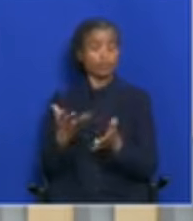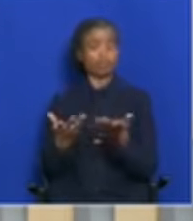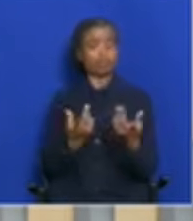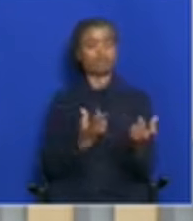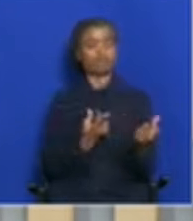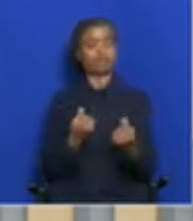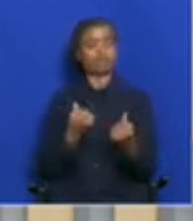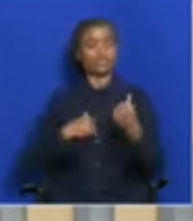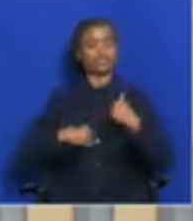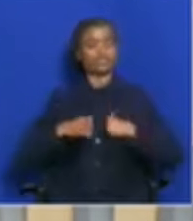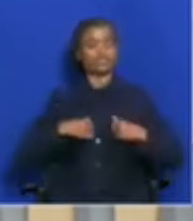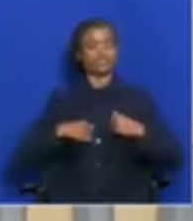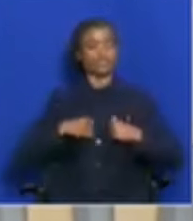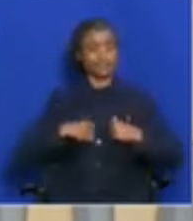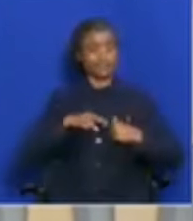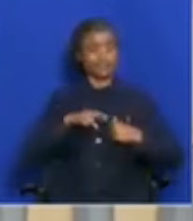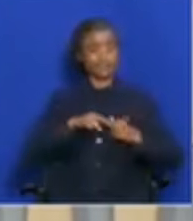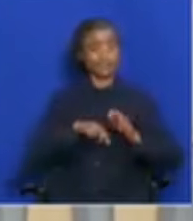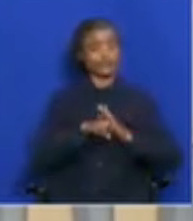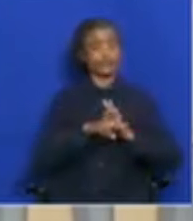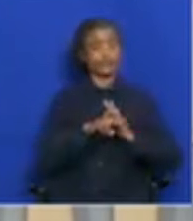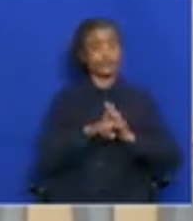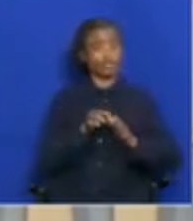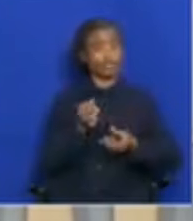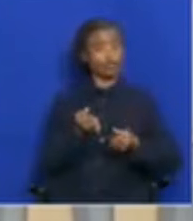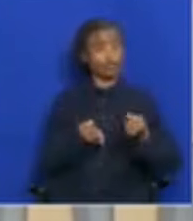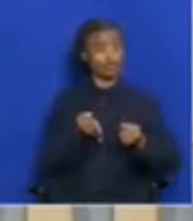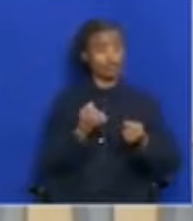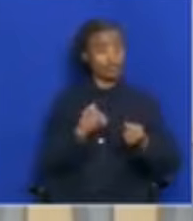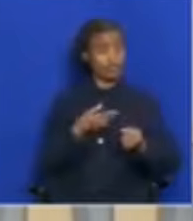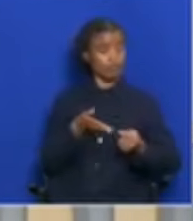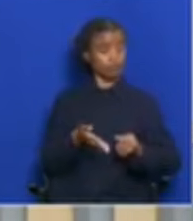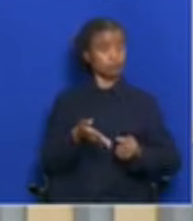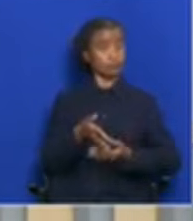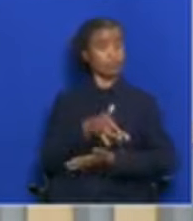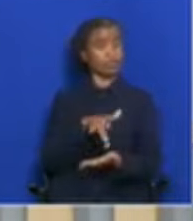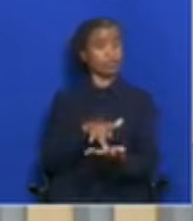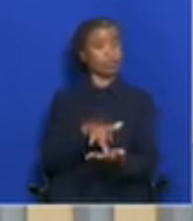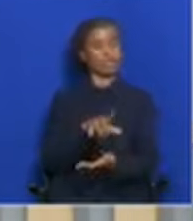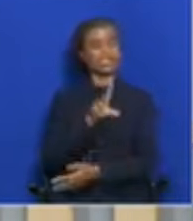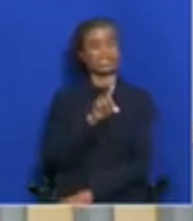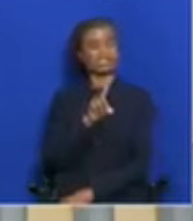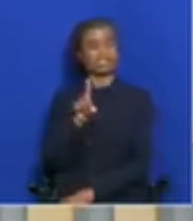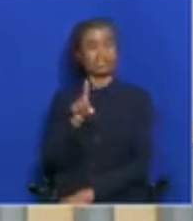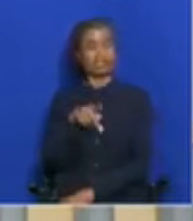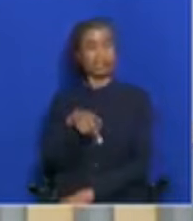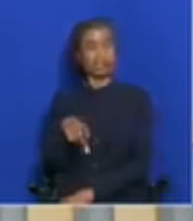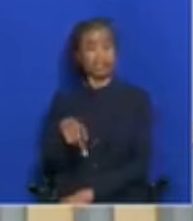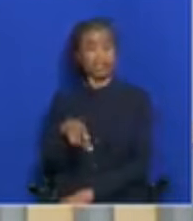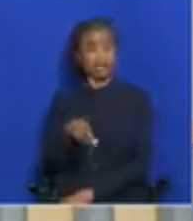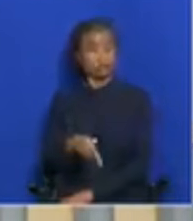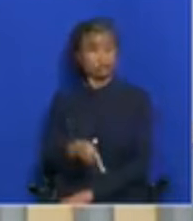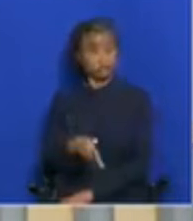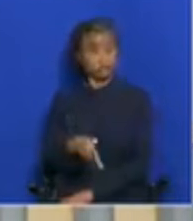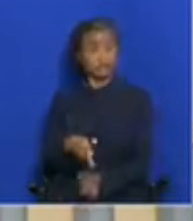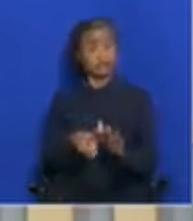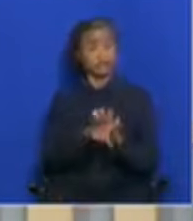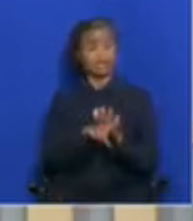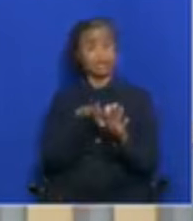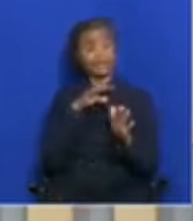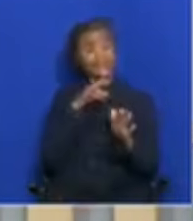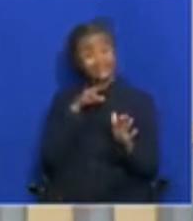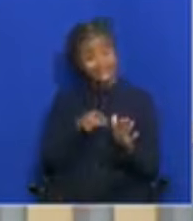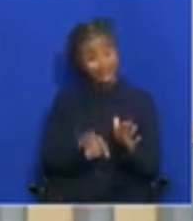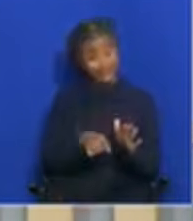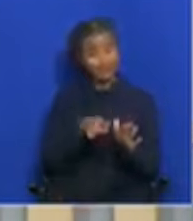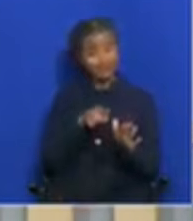court, the DDPP of that jurisdiction would issue a certificate of delegation to allow